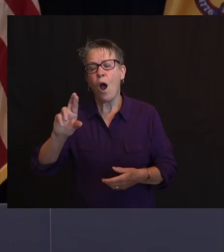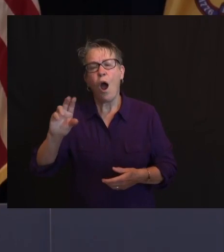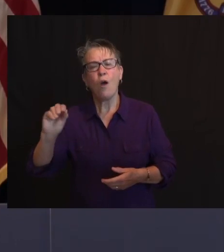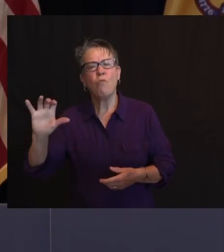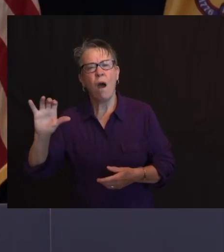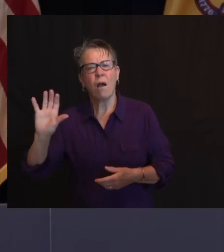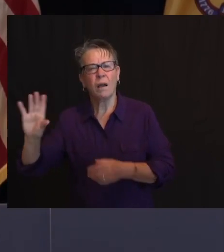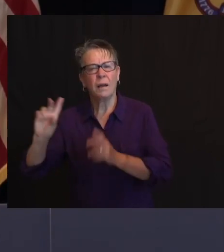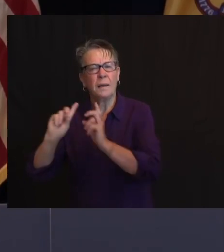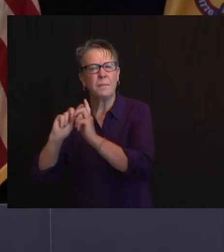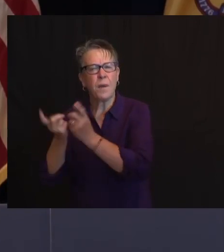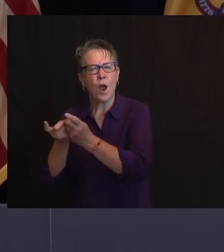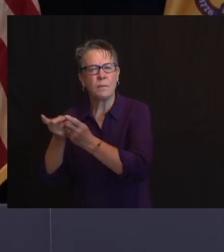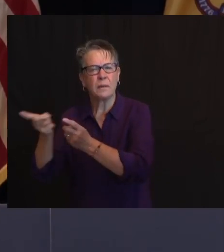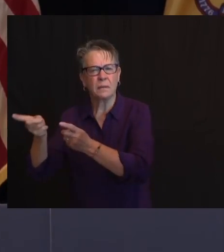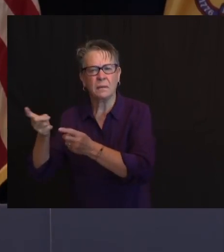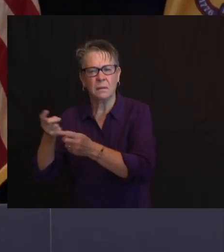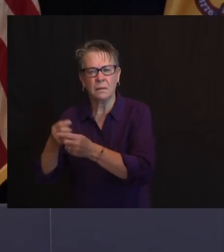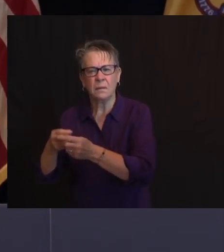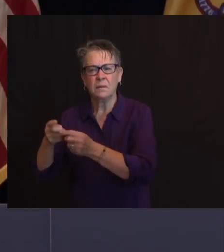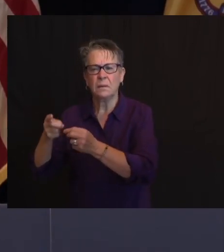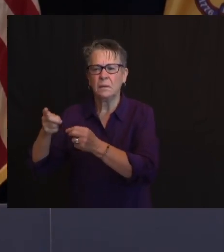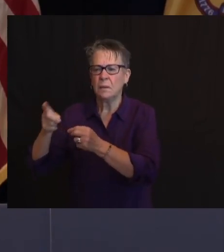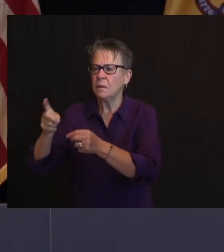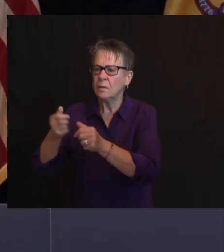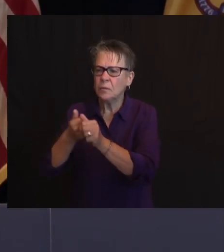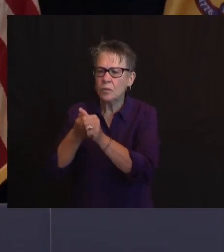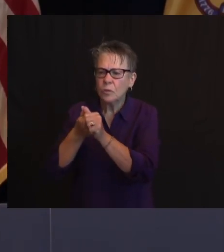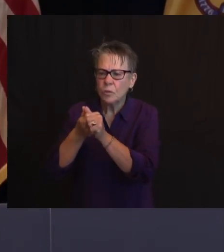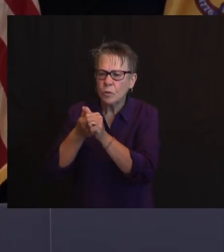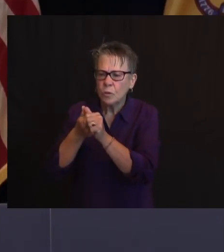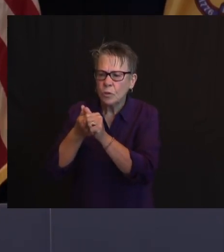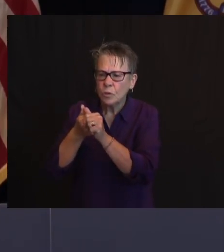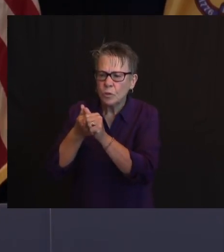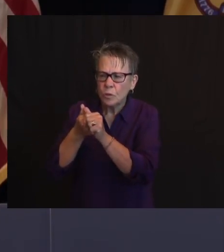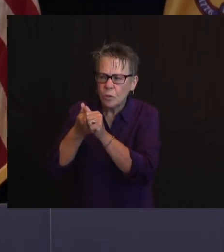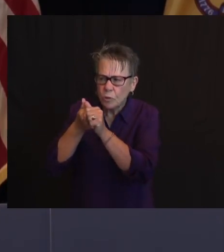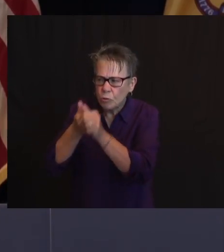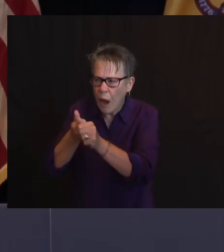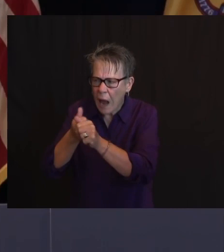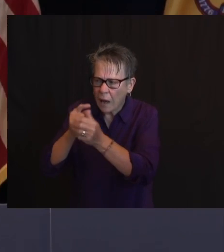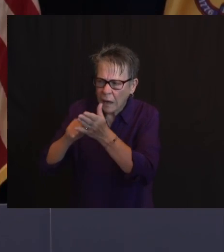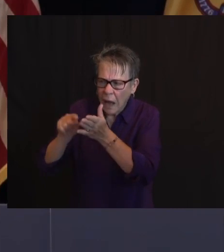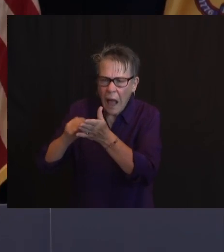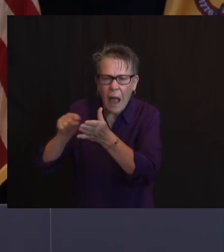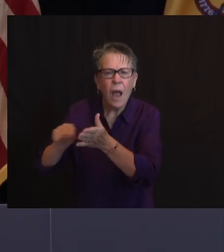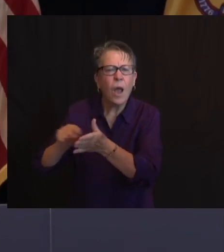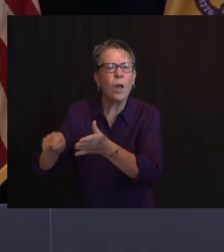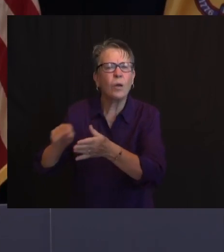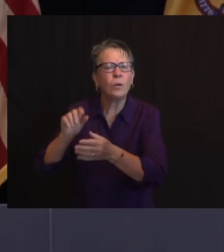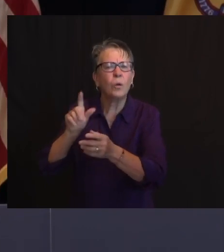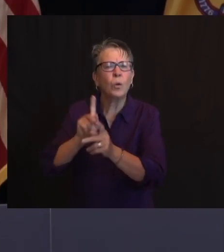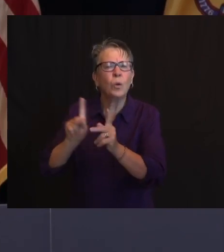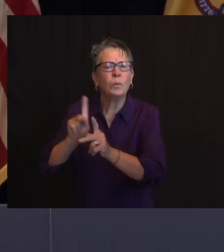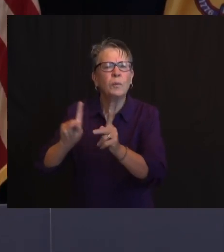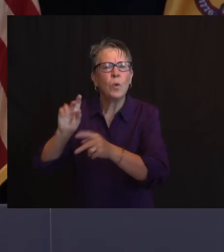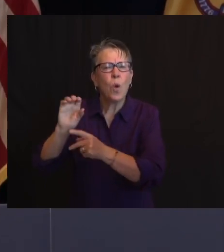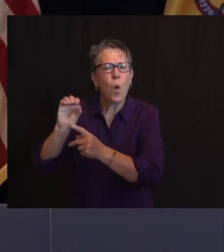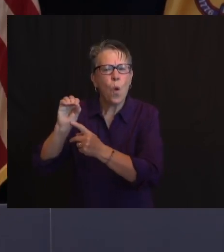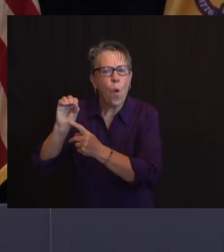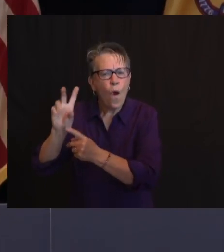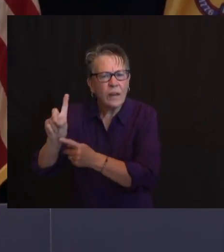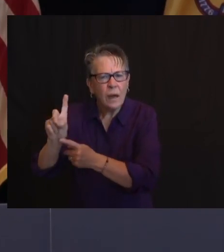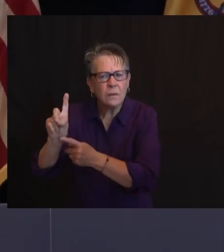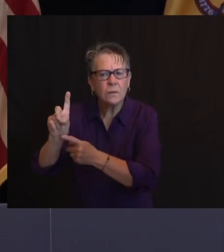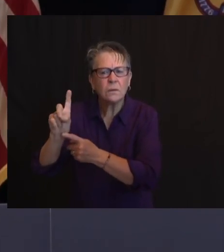accidental overdoses, but also Narcan deployments. And just to put it in perspective, law enforcement and EMS personnel so far in